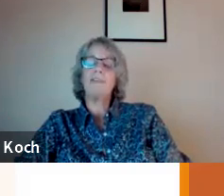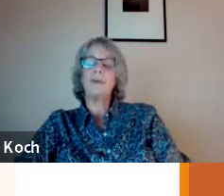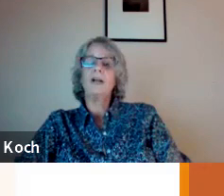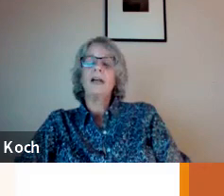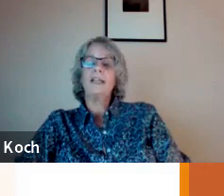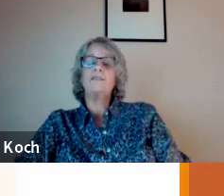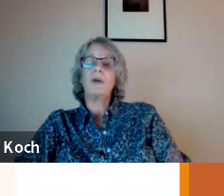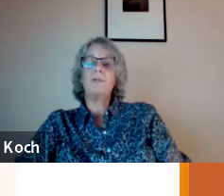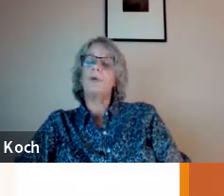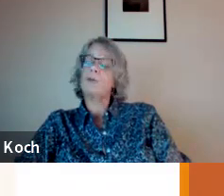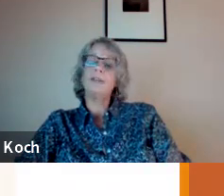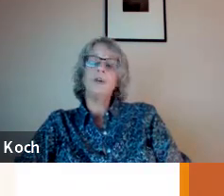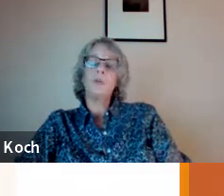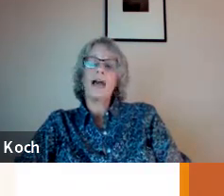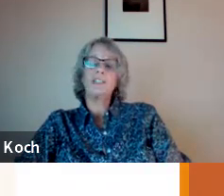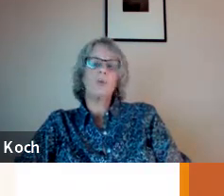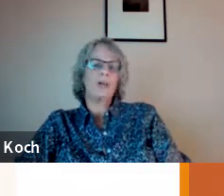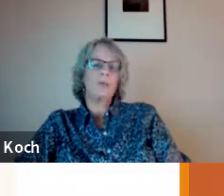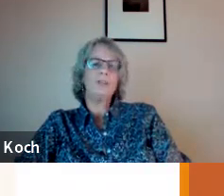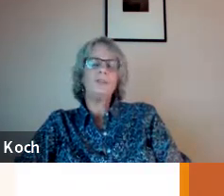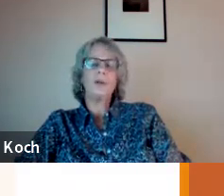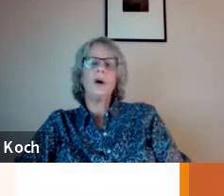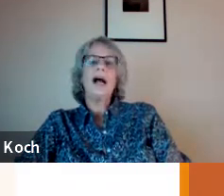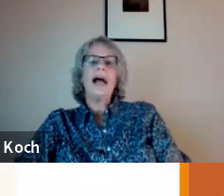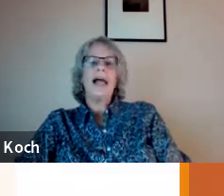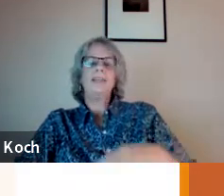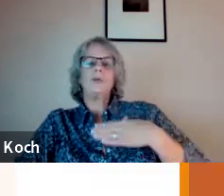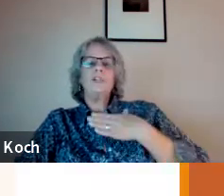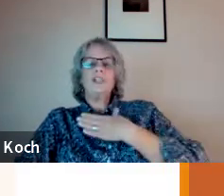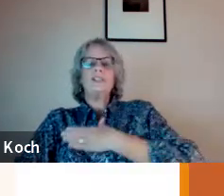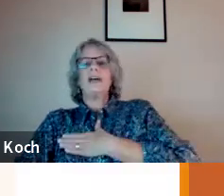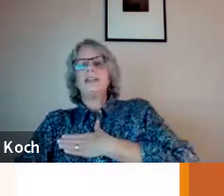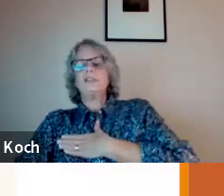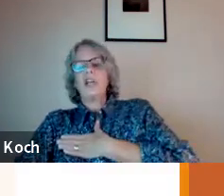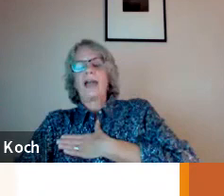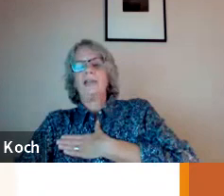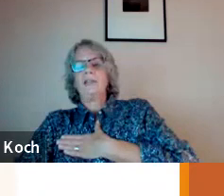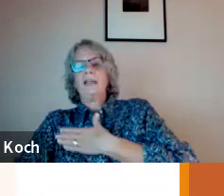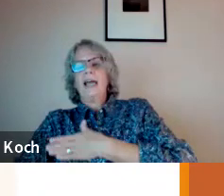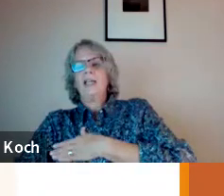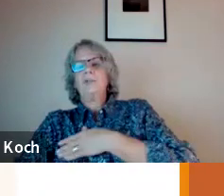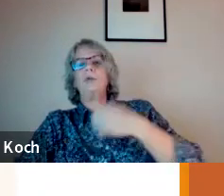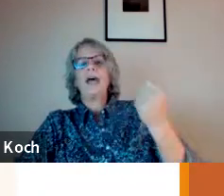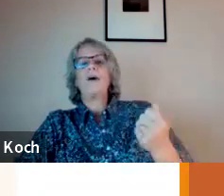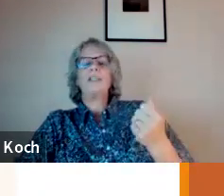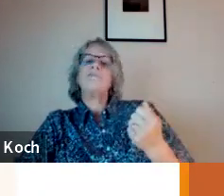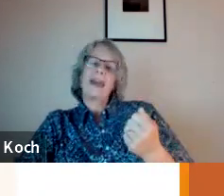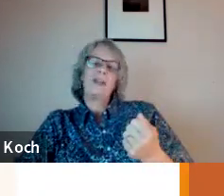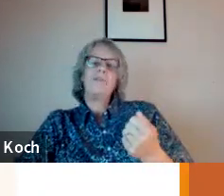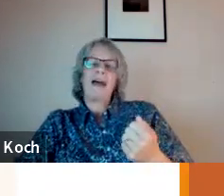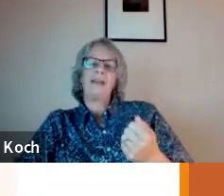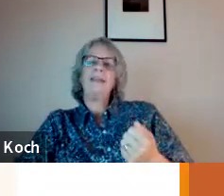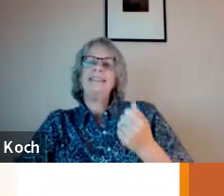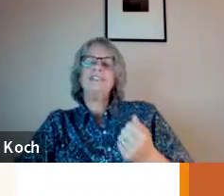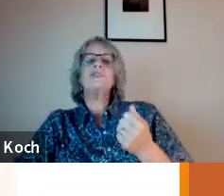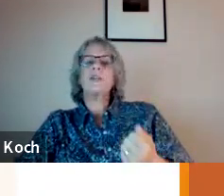need a favor. And it's very important. And, you know, and we asked, well, what could we do for you? And he reached inside his jacket and he pulled out his